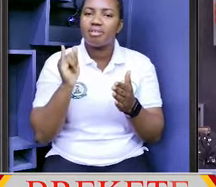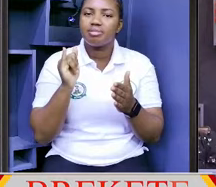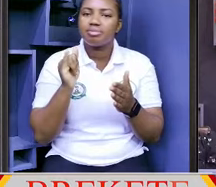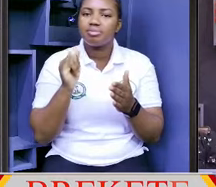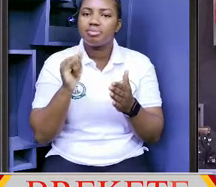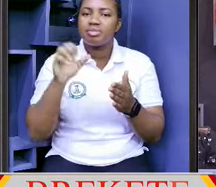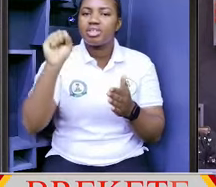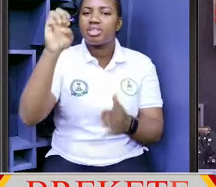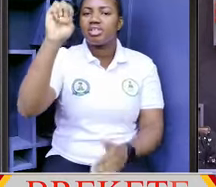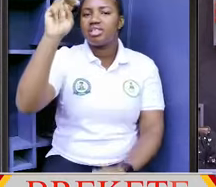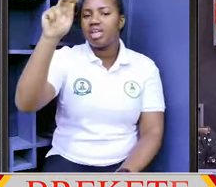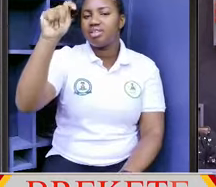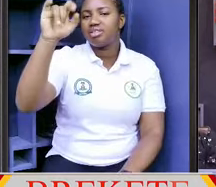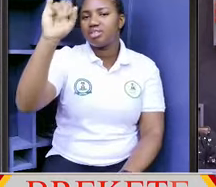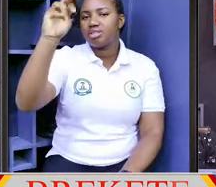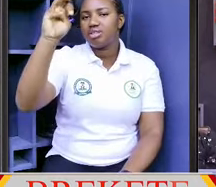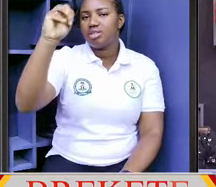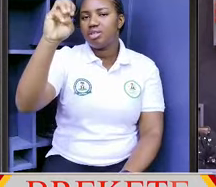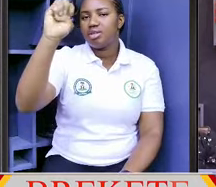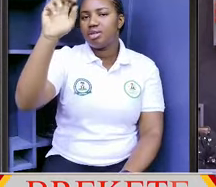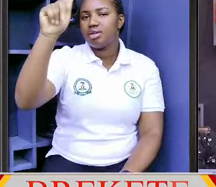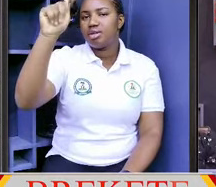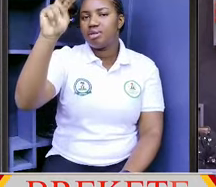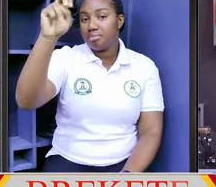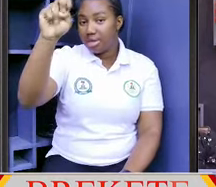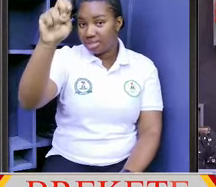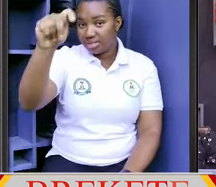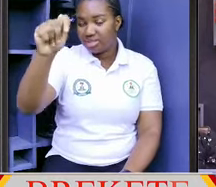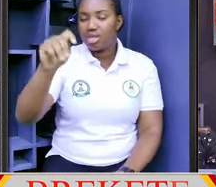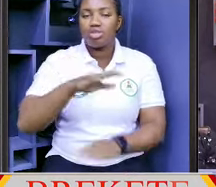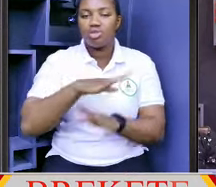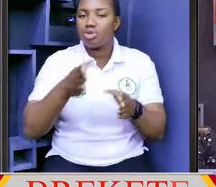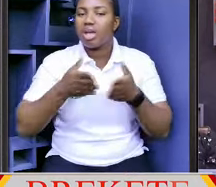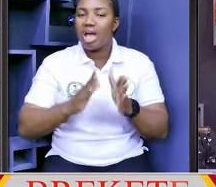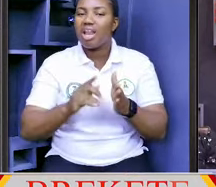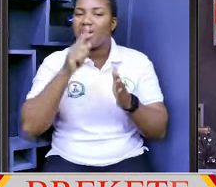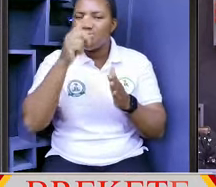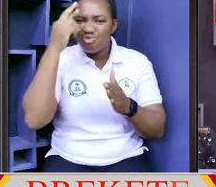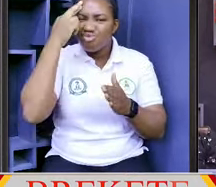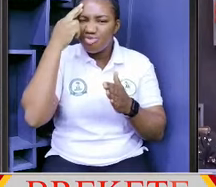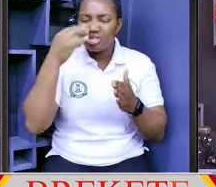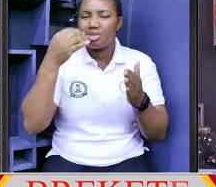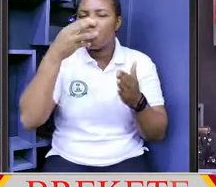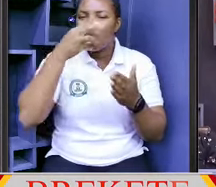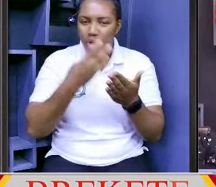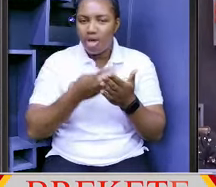where sentiment no allow you reason them well, make we look for solution.